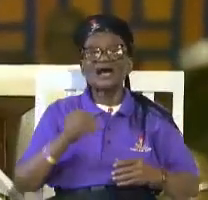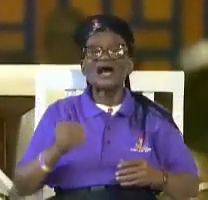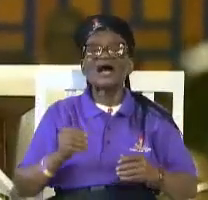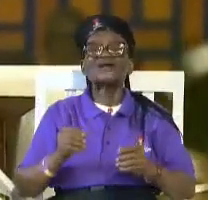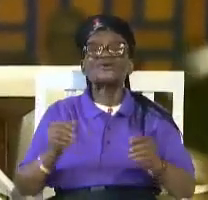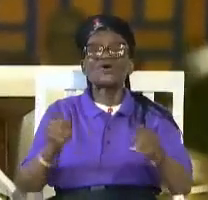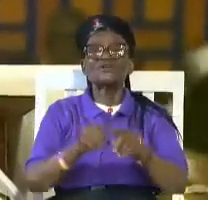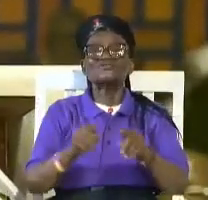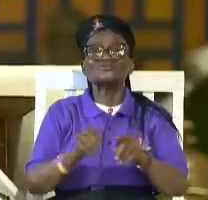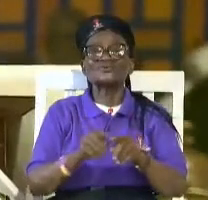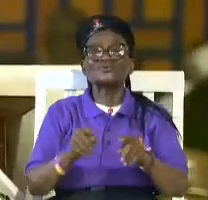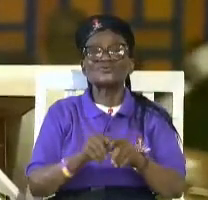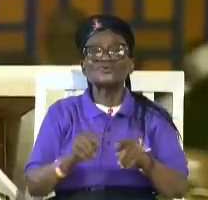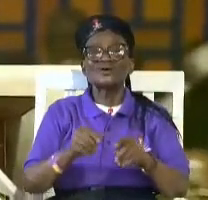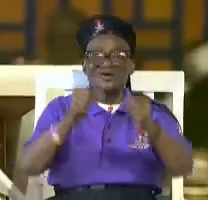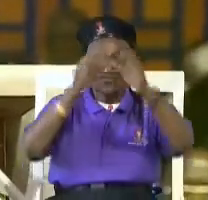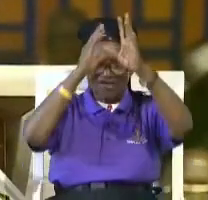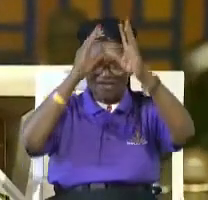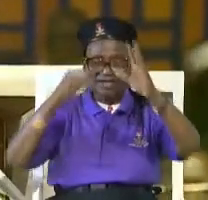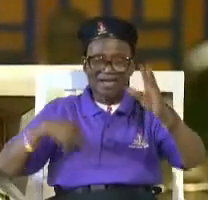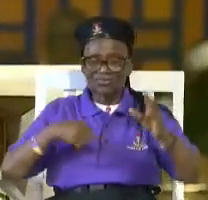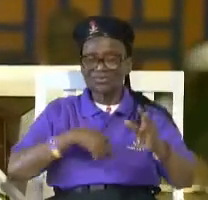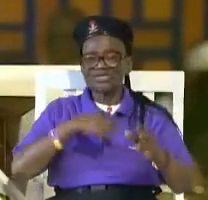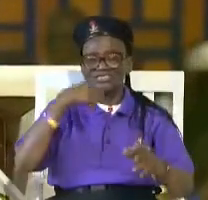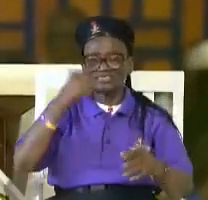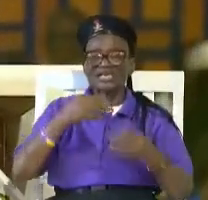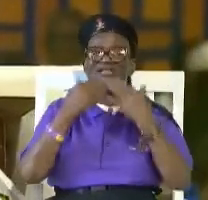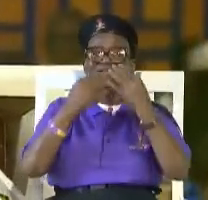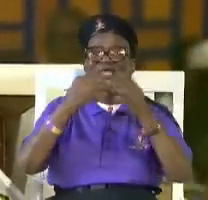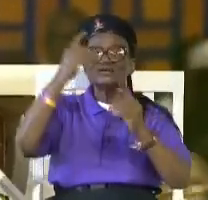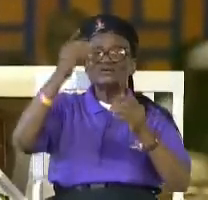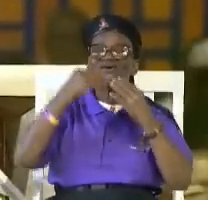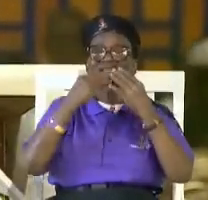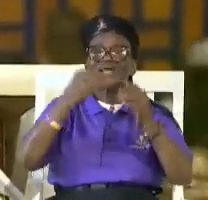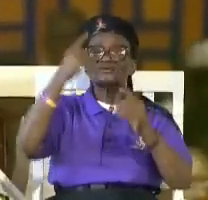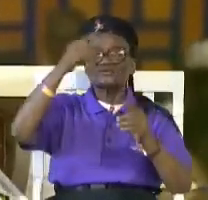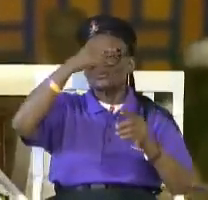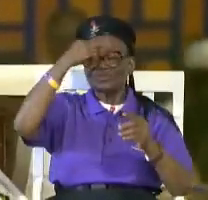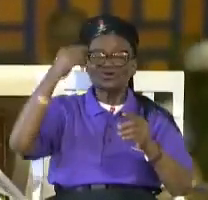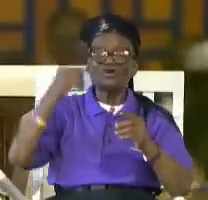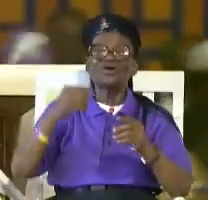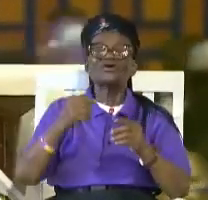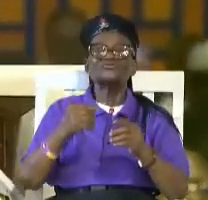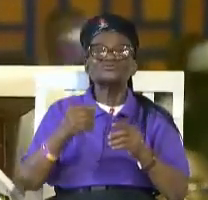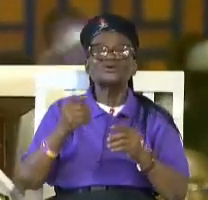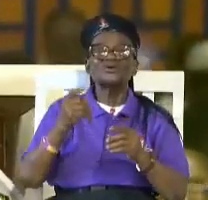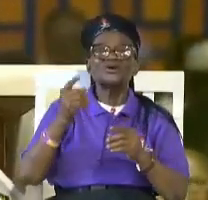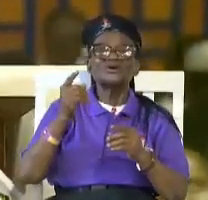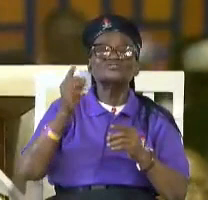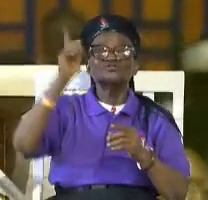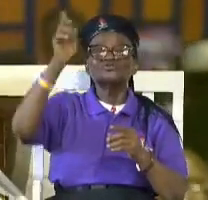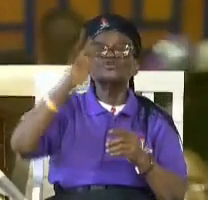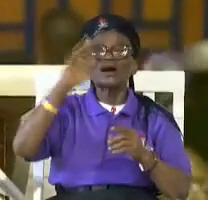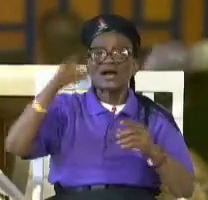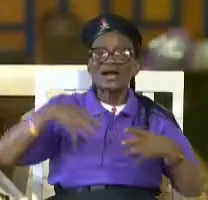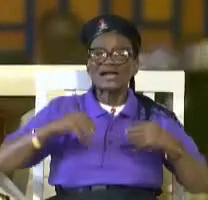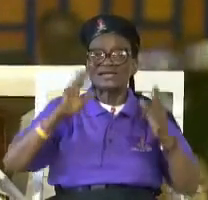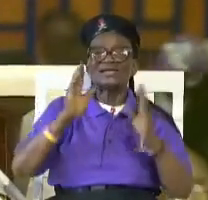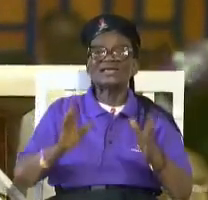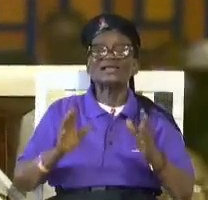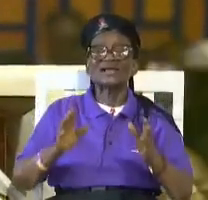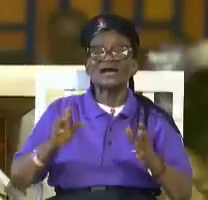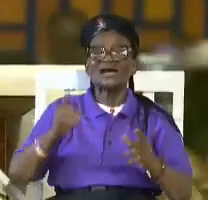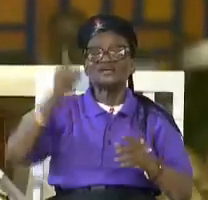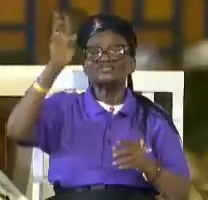his own. Father, we say thank you. Thank you because you are balm in Gilead. Thank you because you